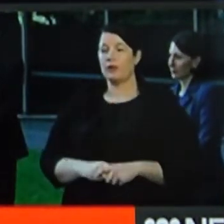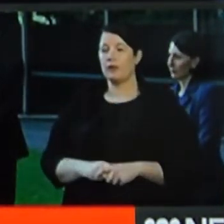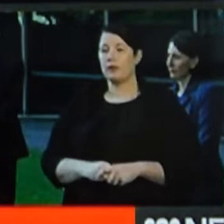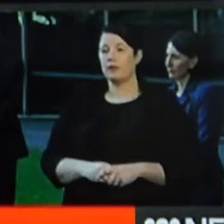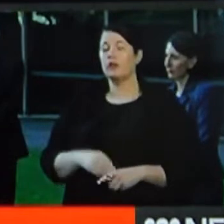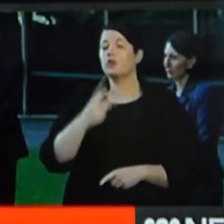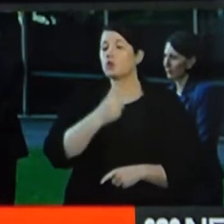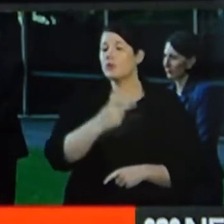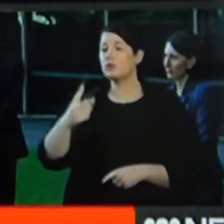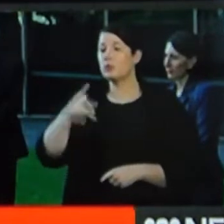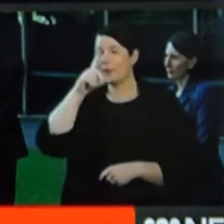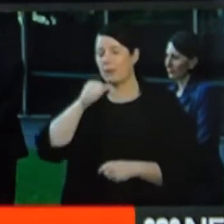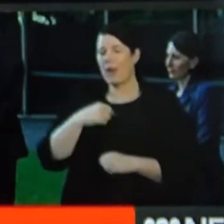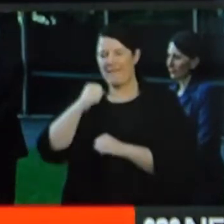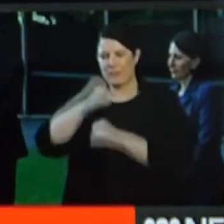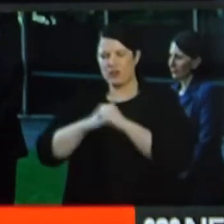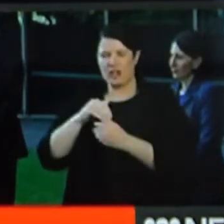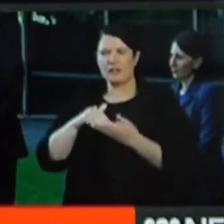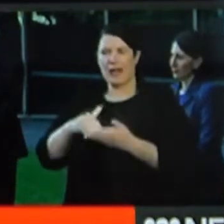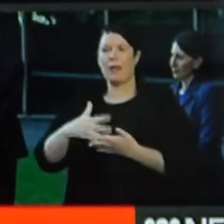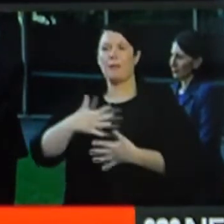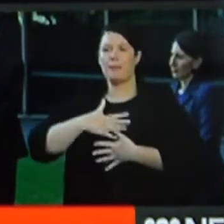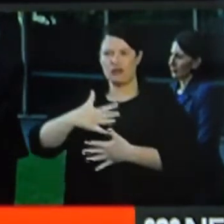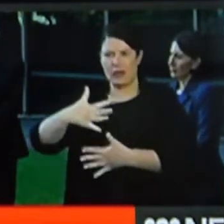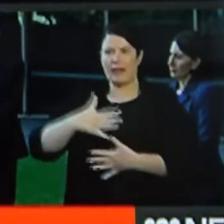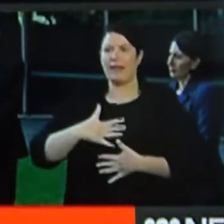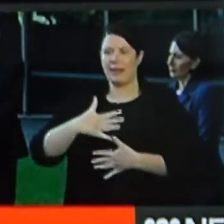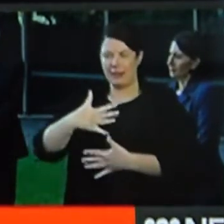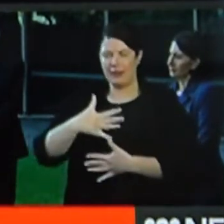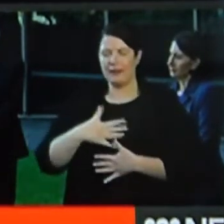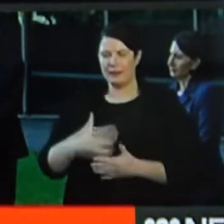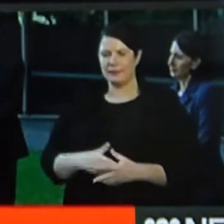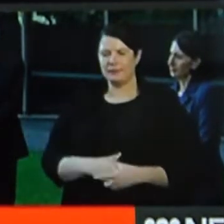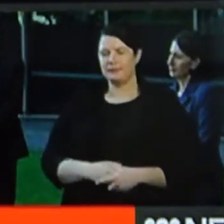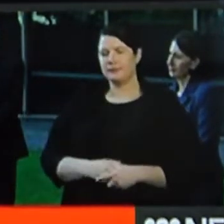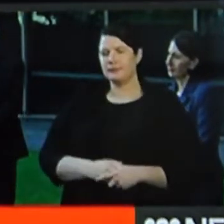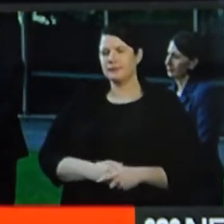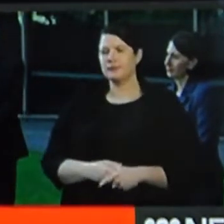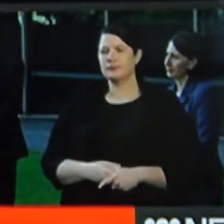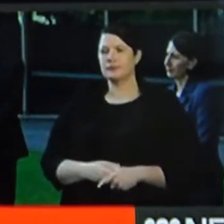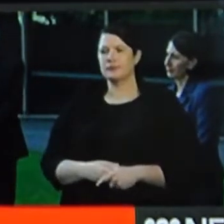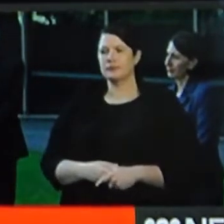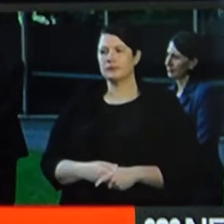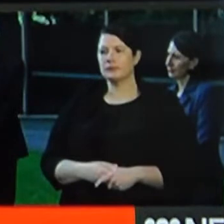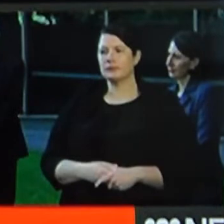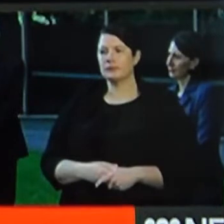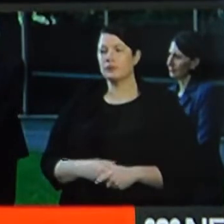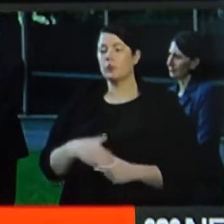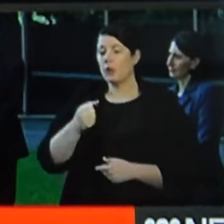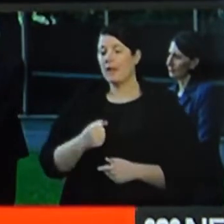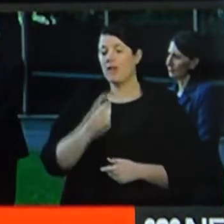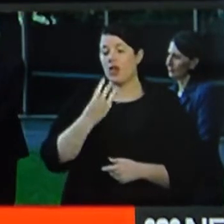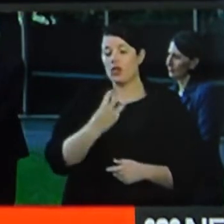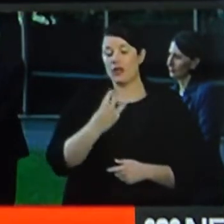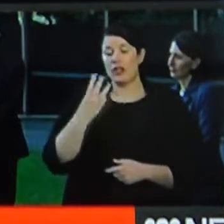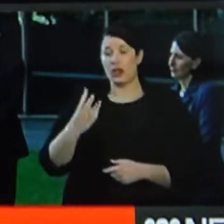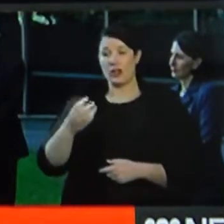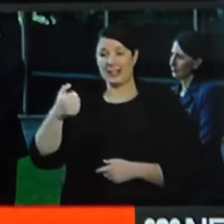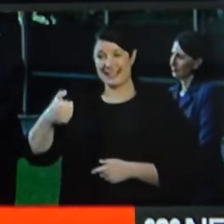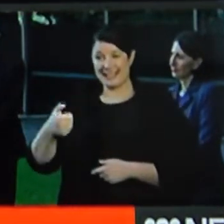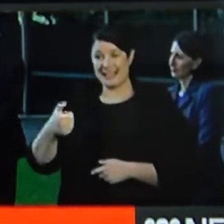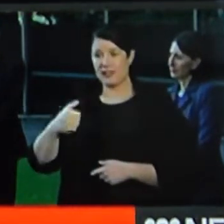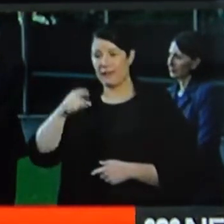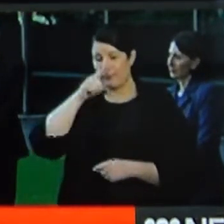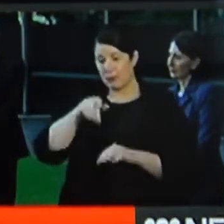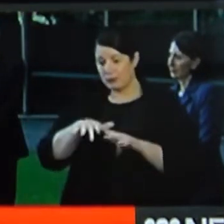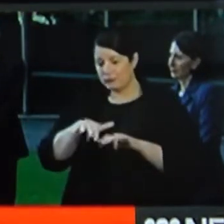people are ventilated. I would just like to urge you at this time, we have got 336 cases of